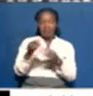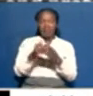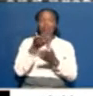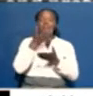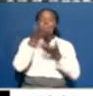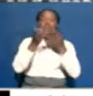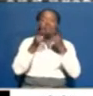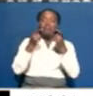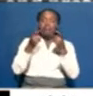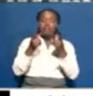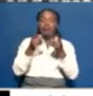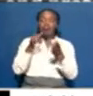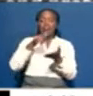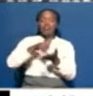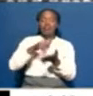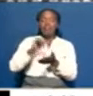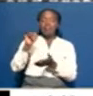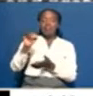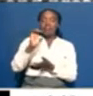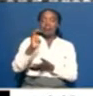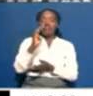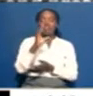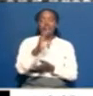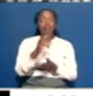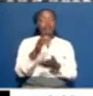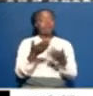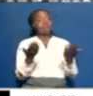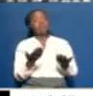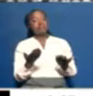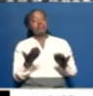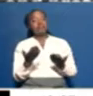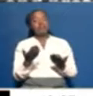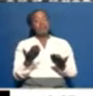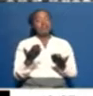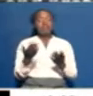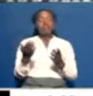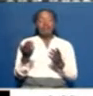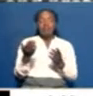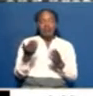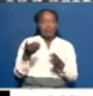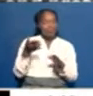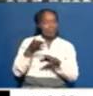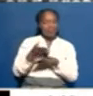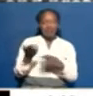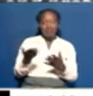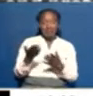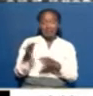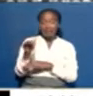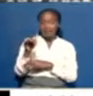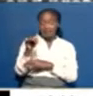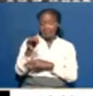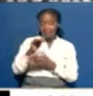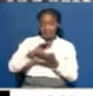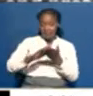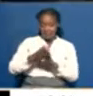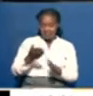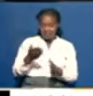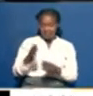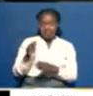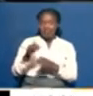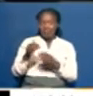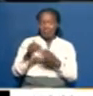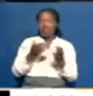including IEBC, where they fought, and they will ask for forgiveness and they will look forward to doing their work